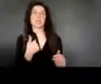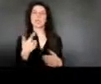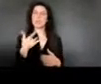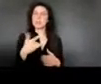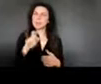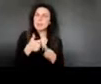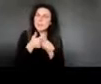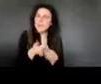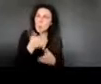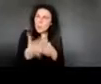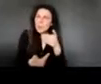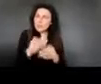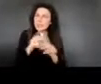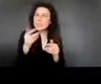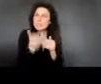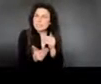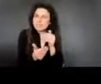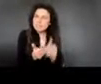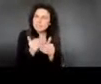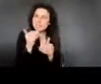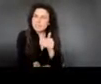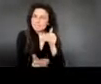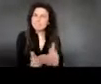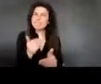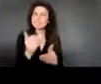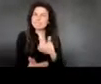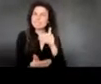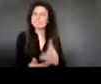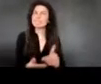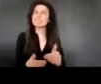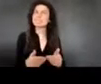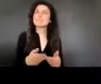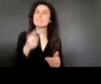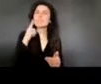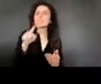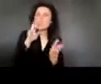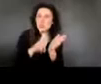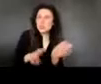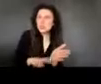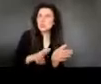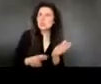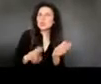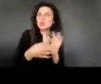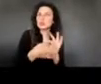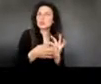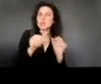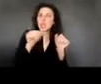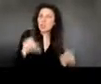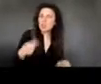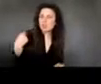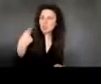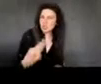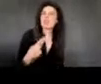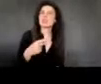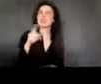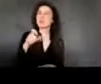step-by-step way of doing an architectural historian research. and looking at things in a very specific